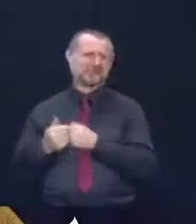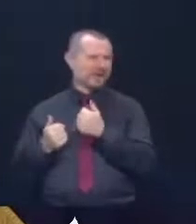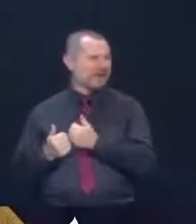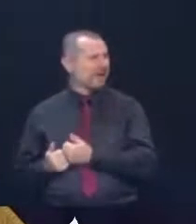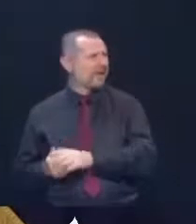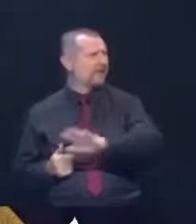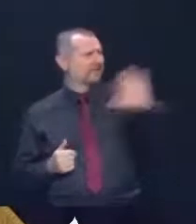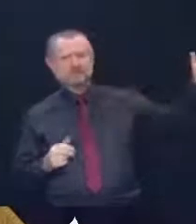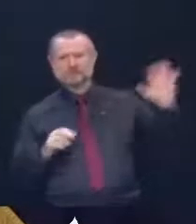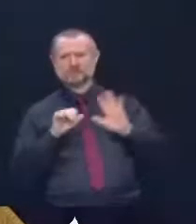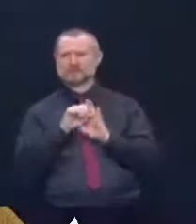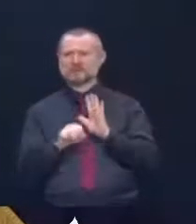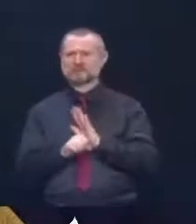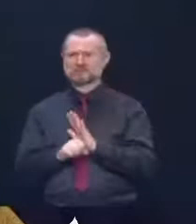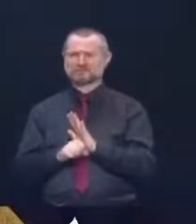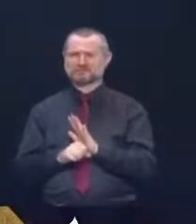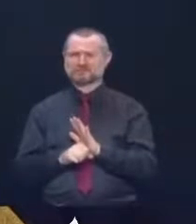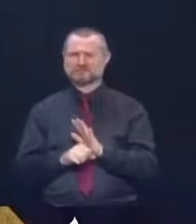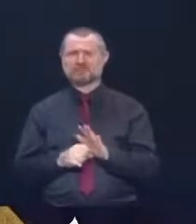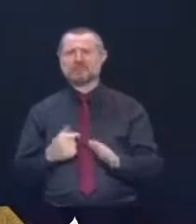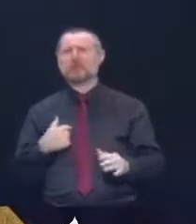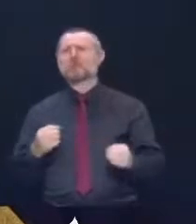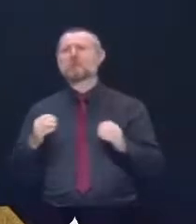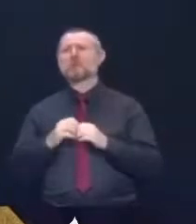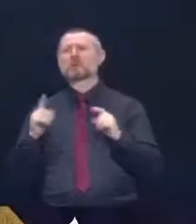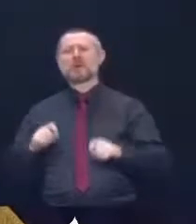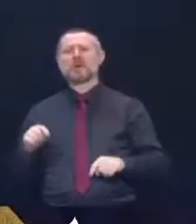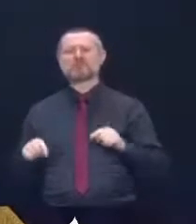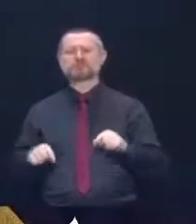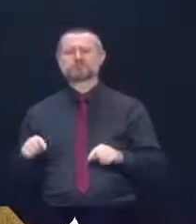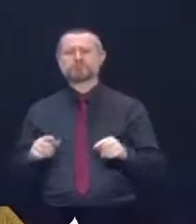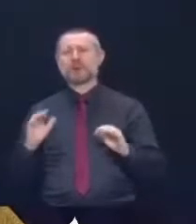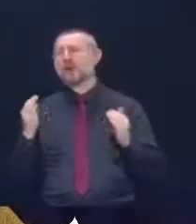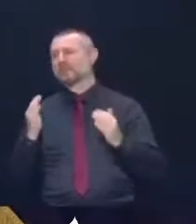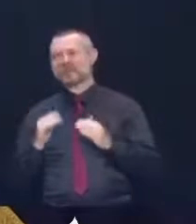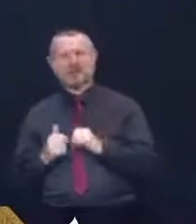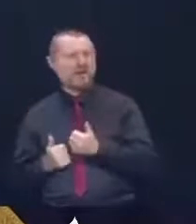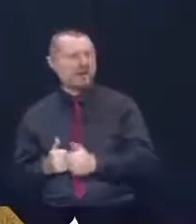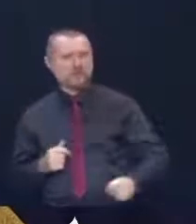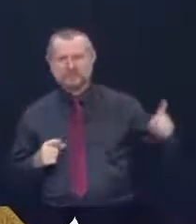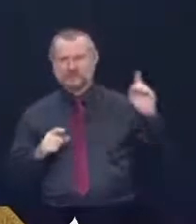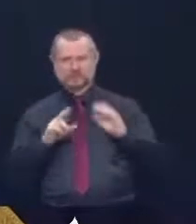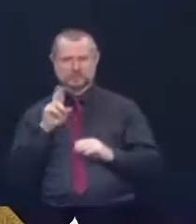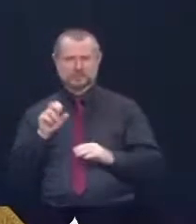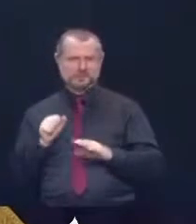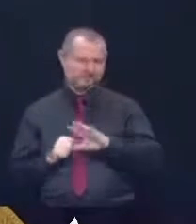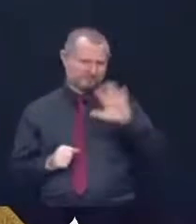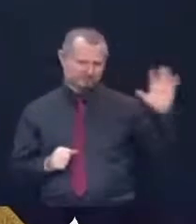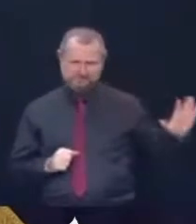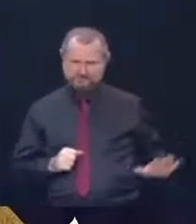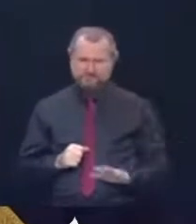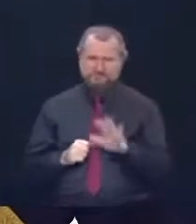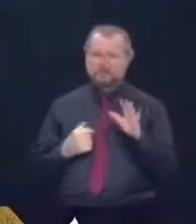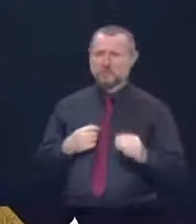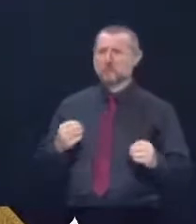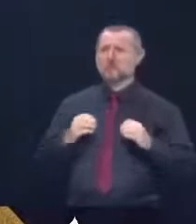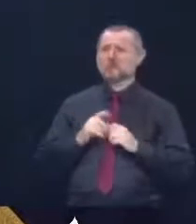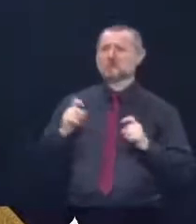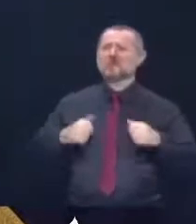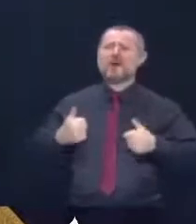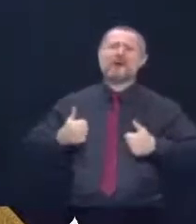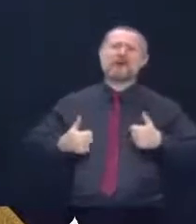testing pro rata than any state in the United States. And we have more testing